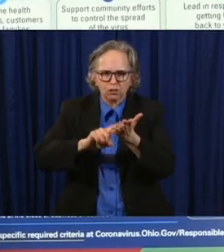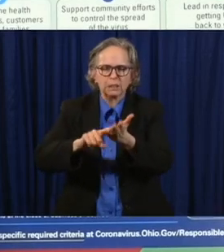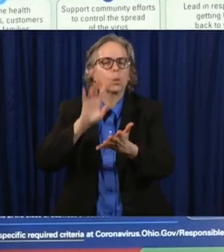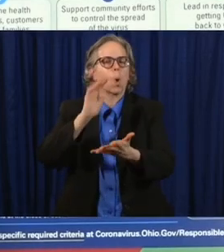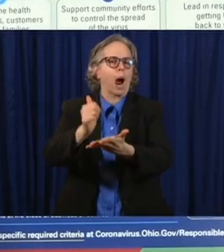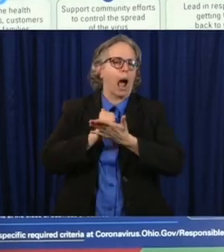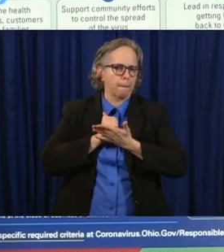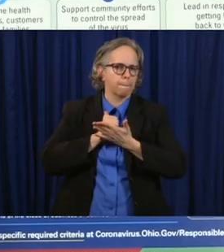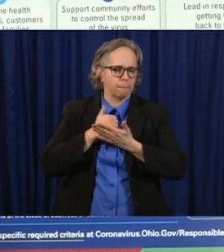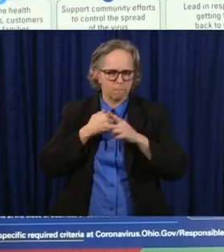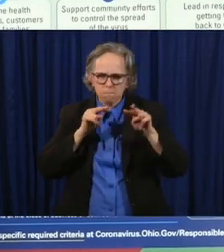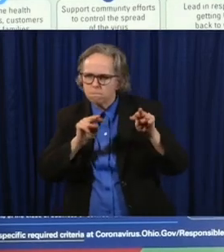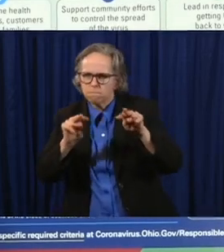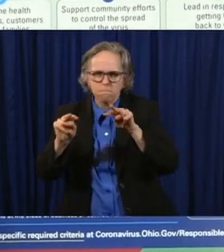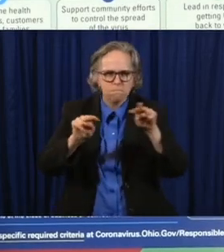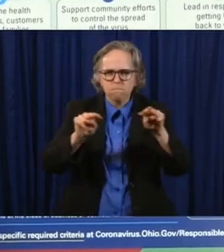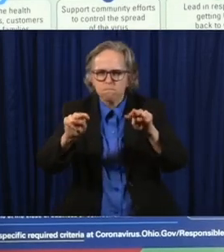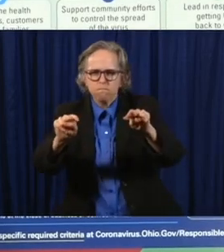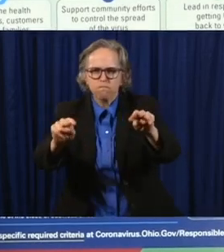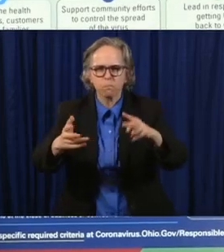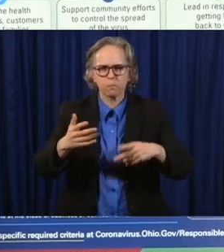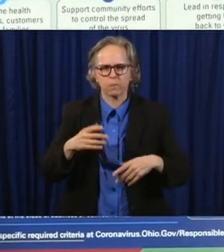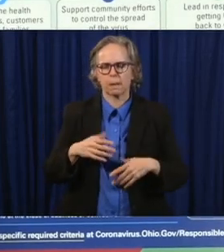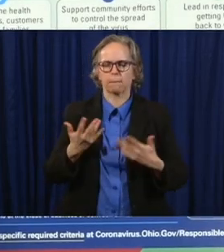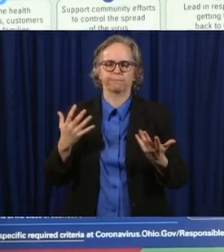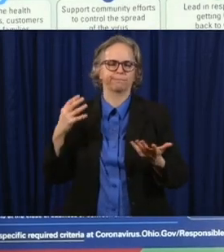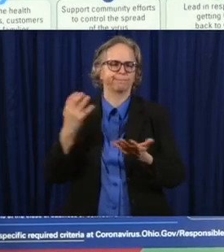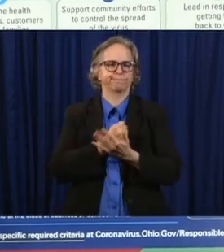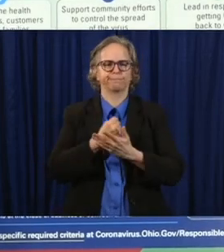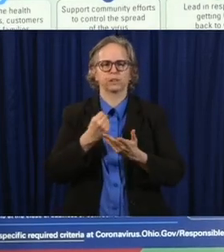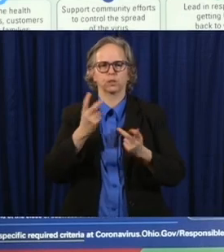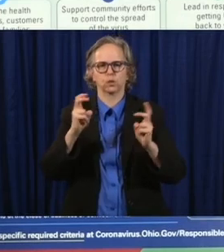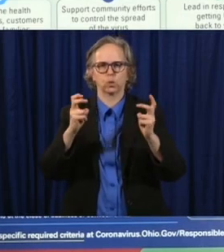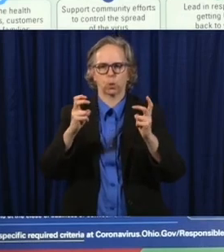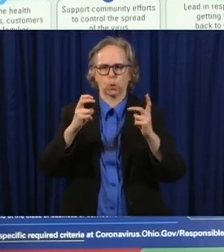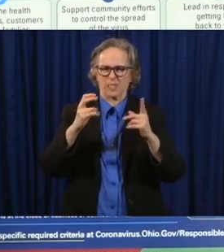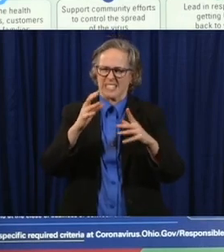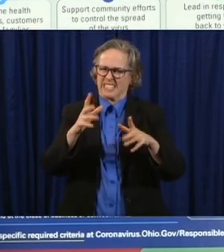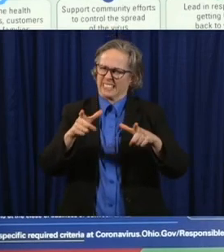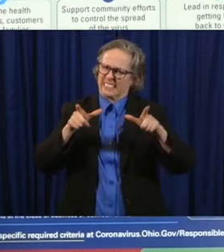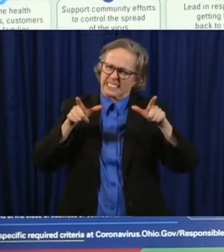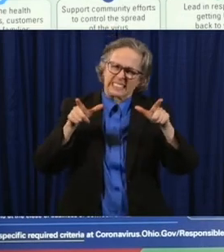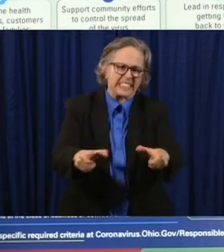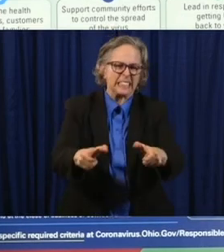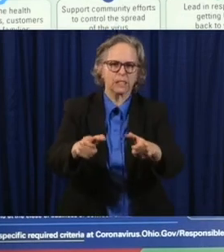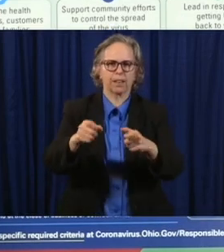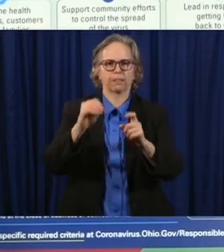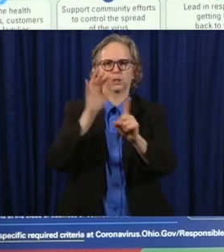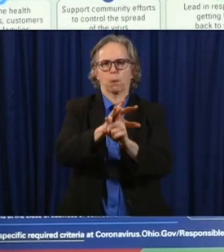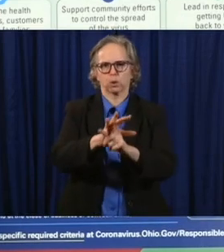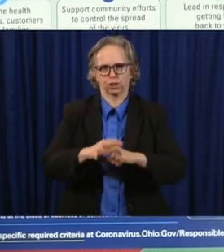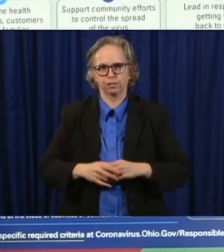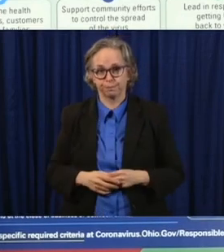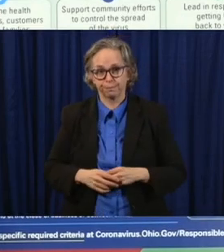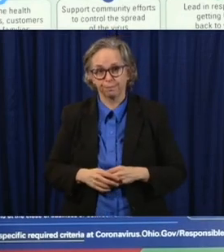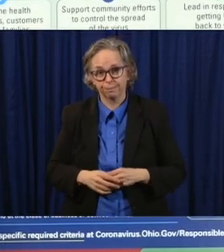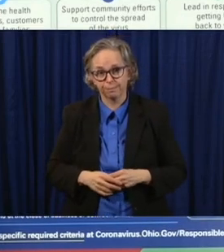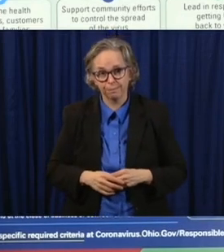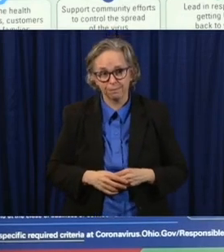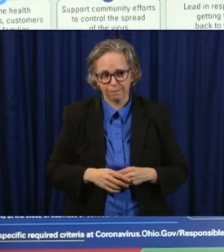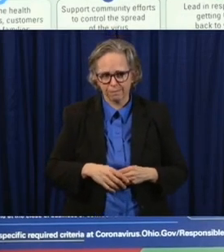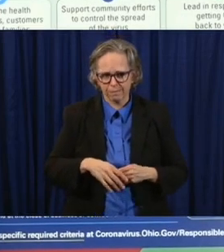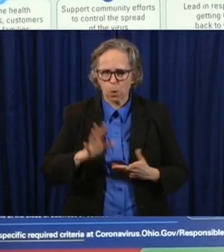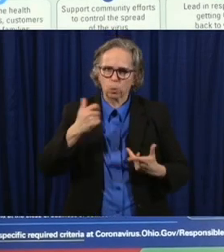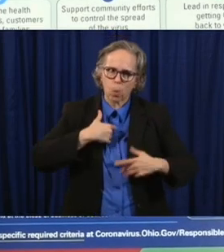the ability to limit exposure, which is what we're trying to do. Limit the people who pick up this